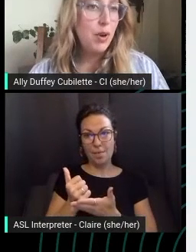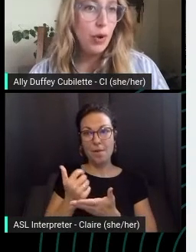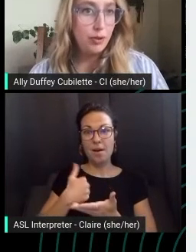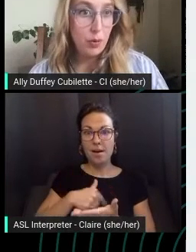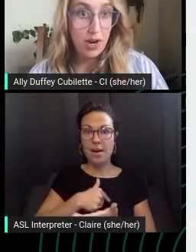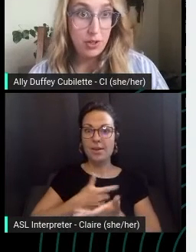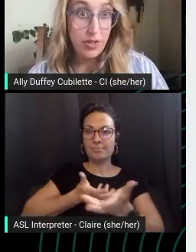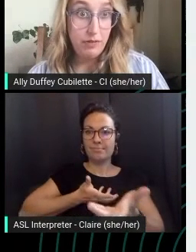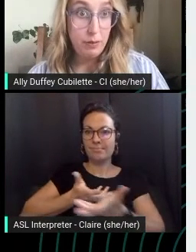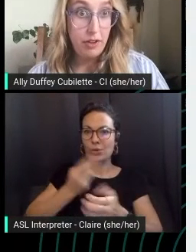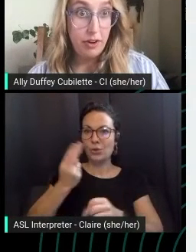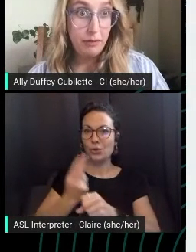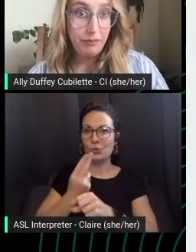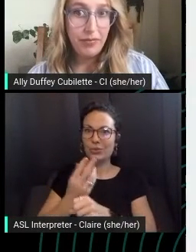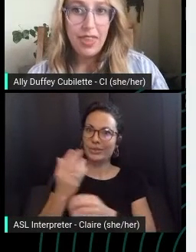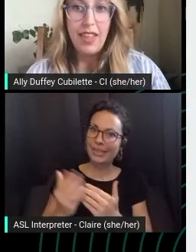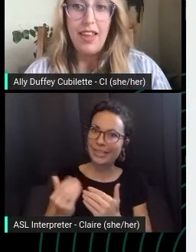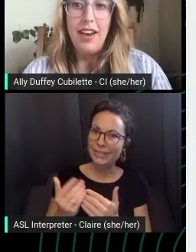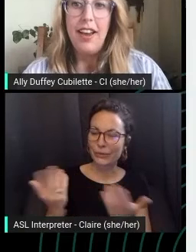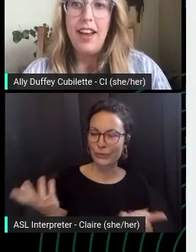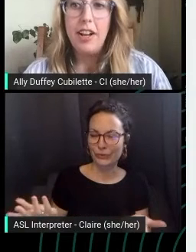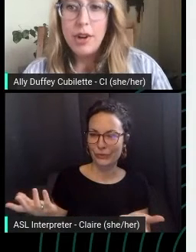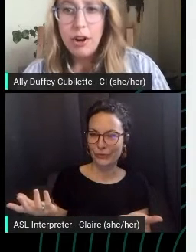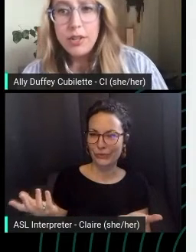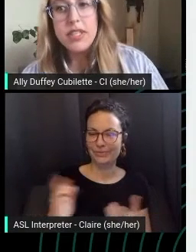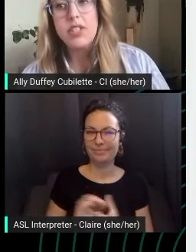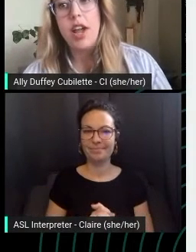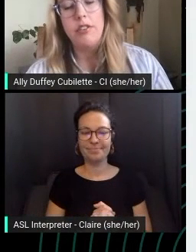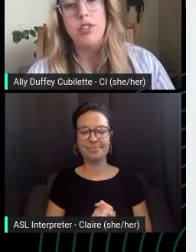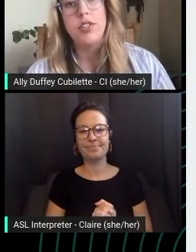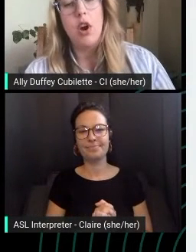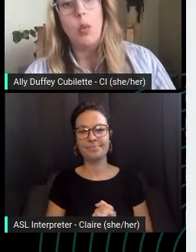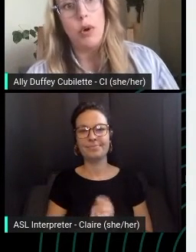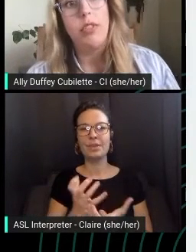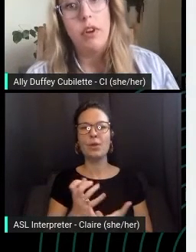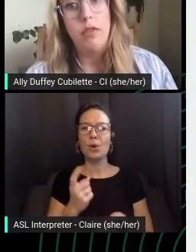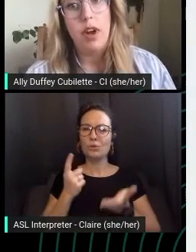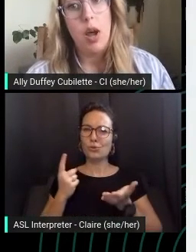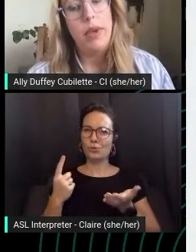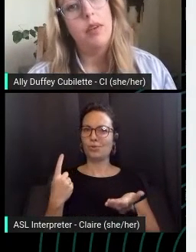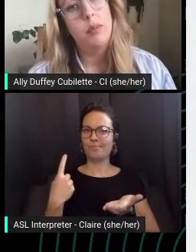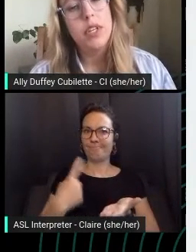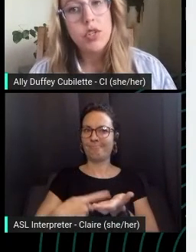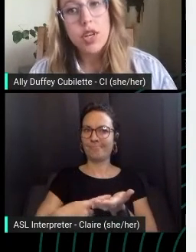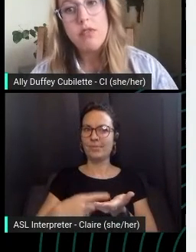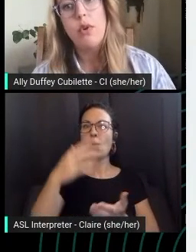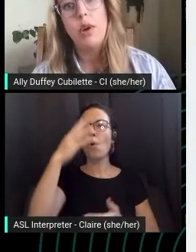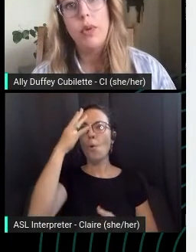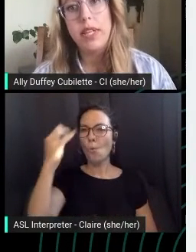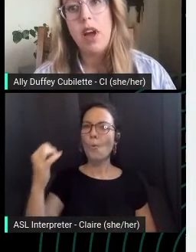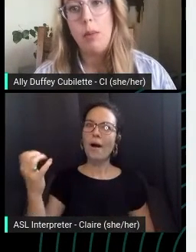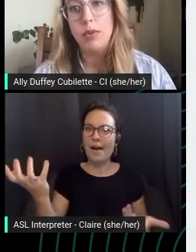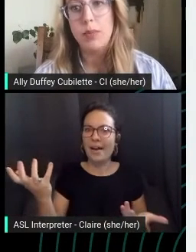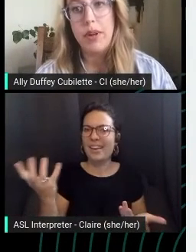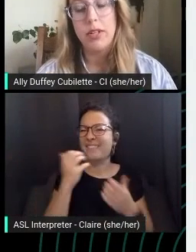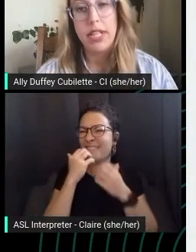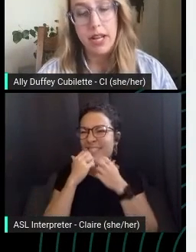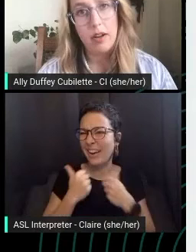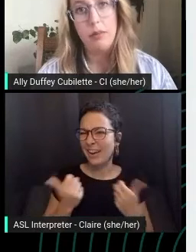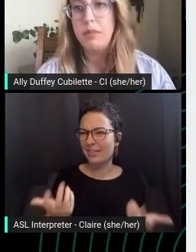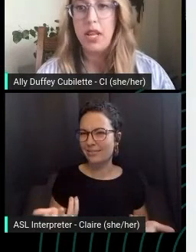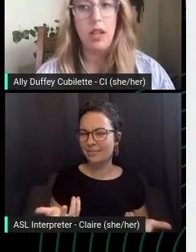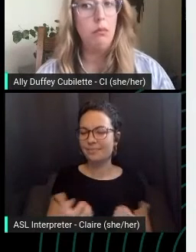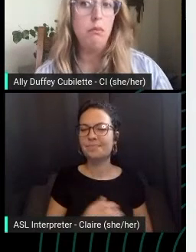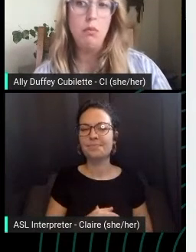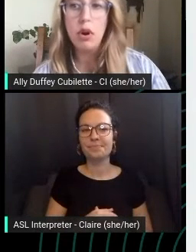So you may be wondering, why should we even bother? And I would argue that the challenges are worth overcoming because GA4 really couples better